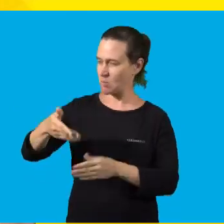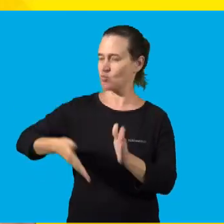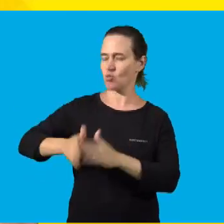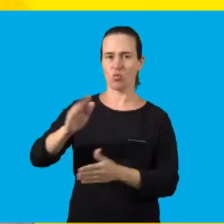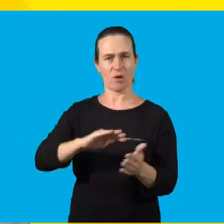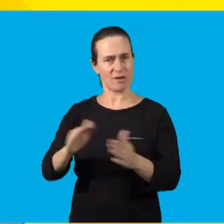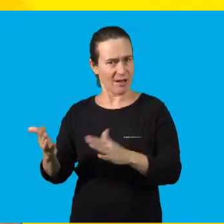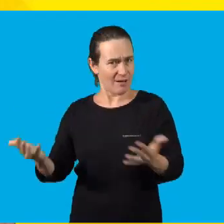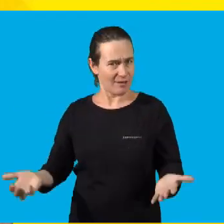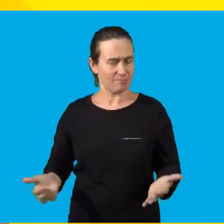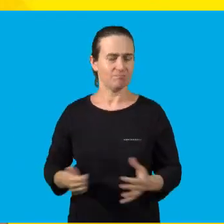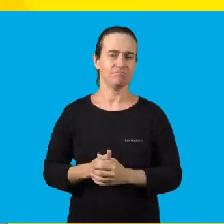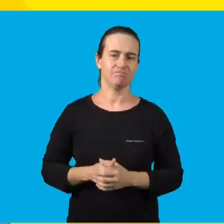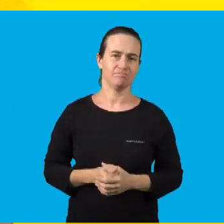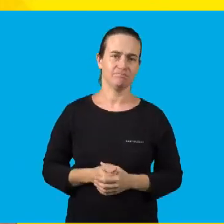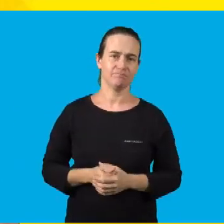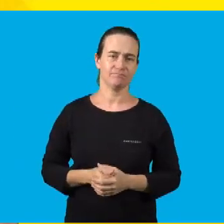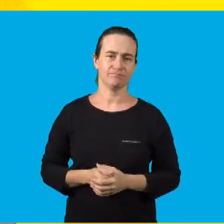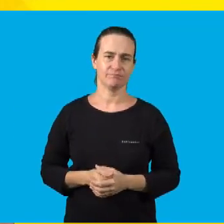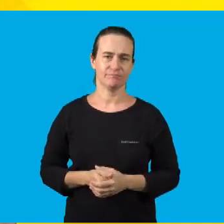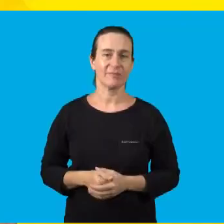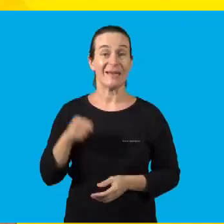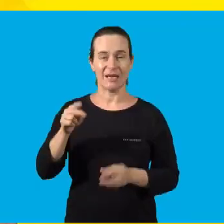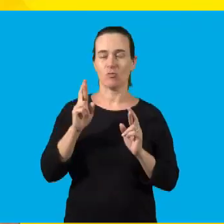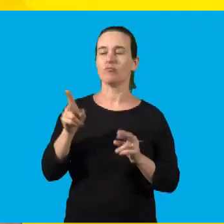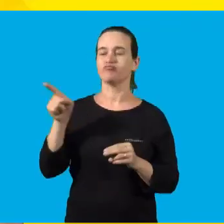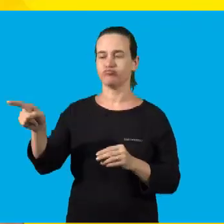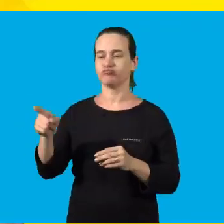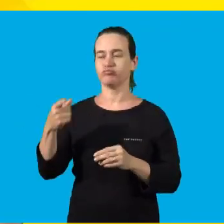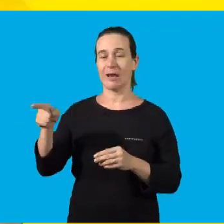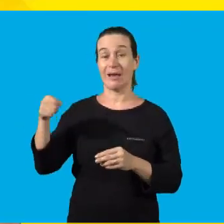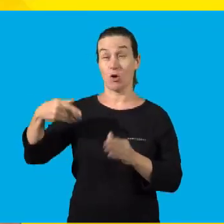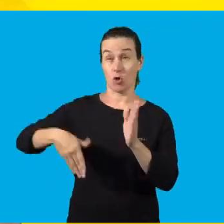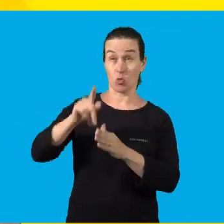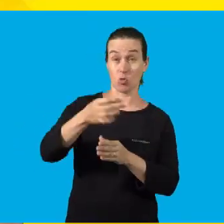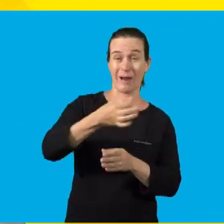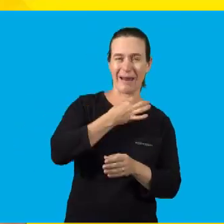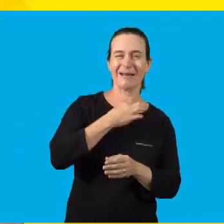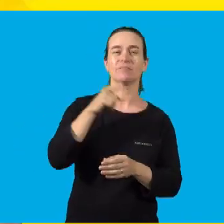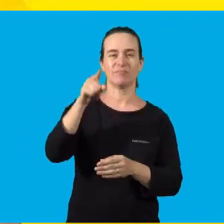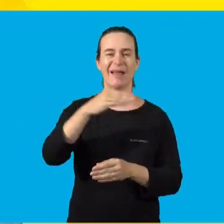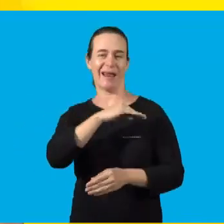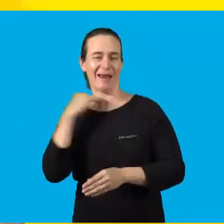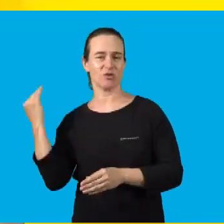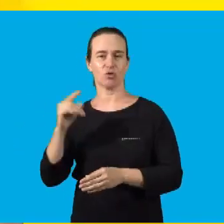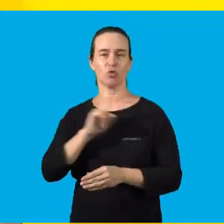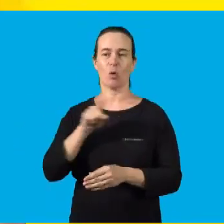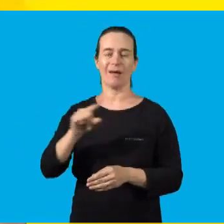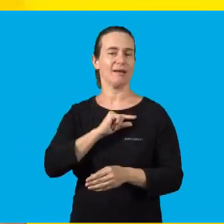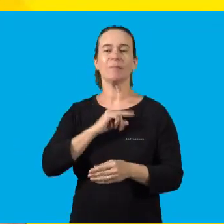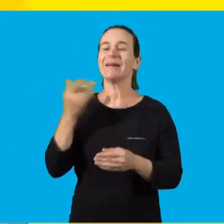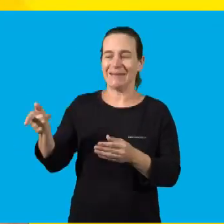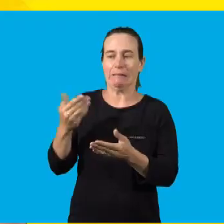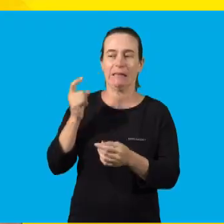with Rosencrantz and Guildenstern, so that Hamlet would be executed by the English king, but then he managed to